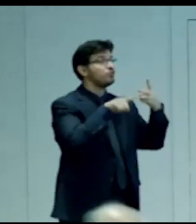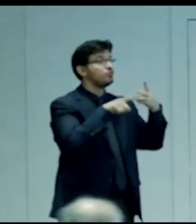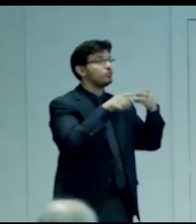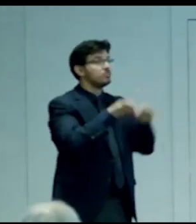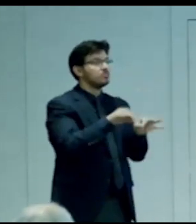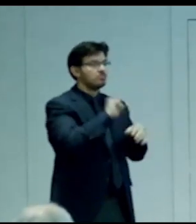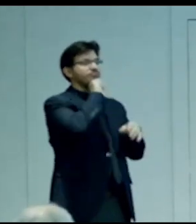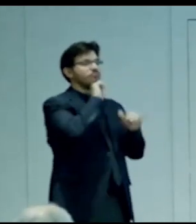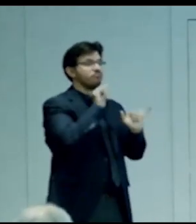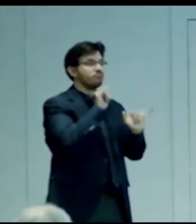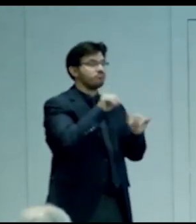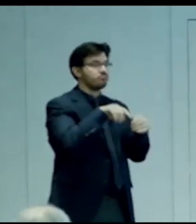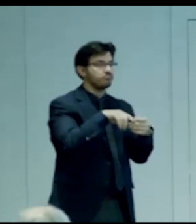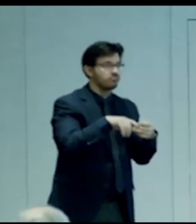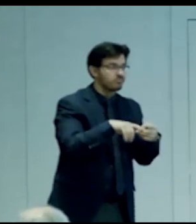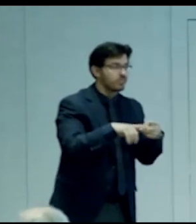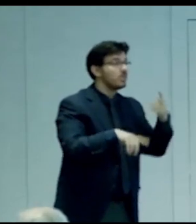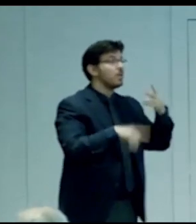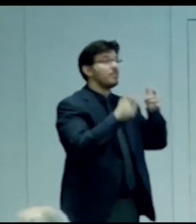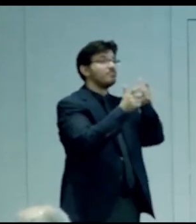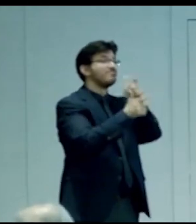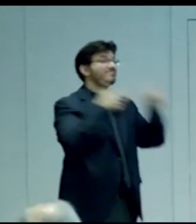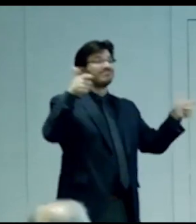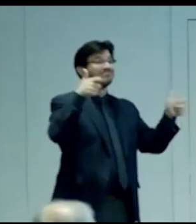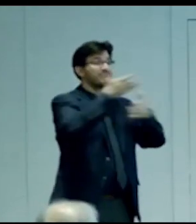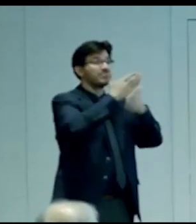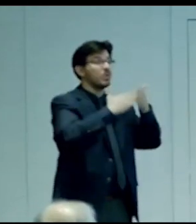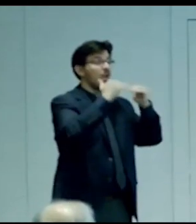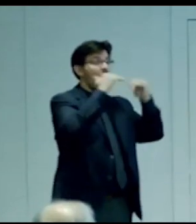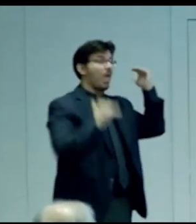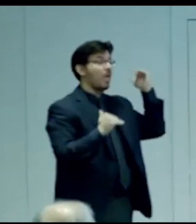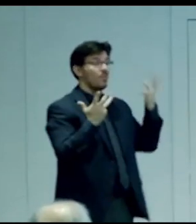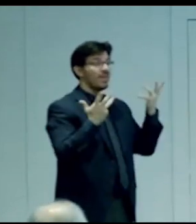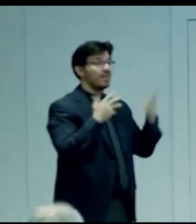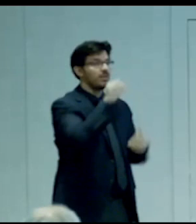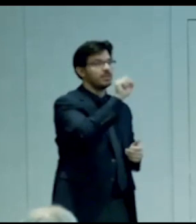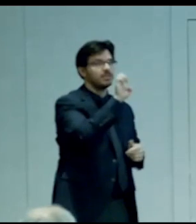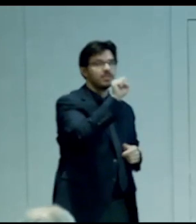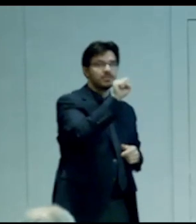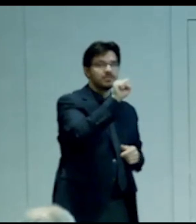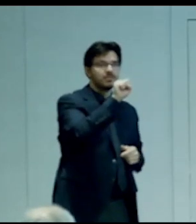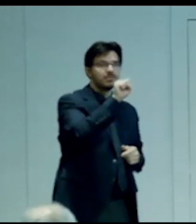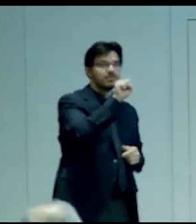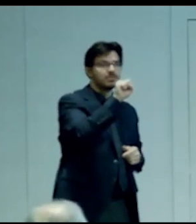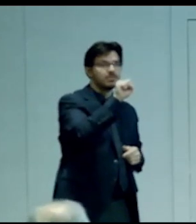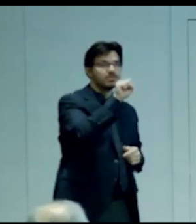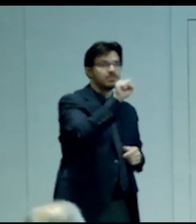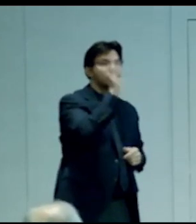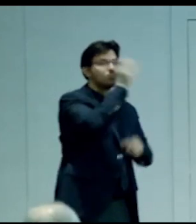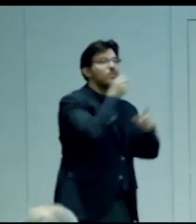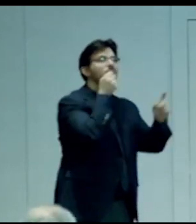the major component of inequality here is SES, which impacts the